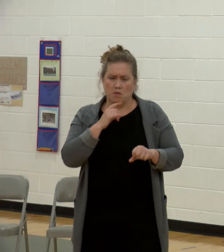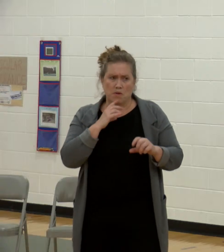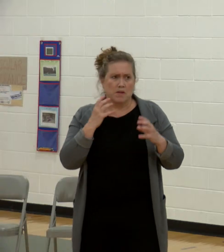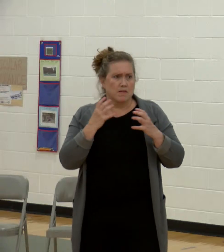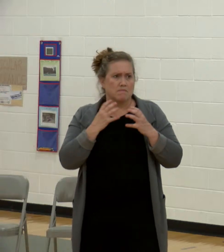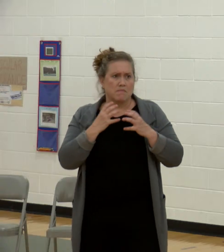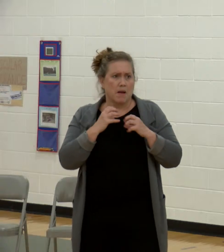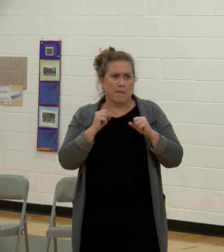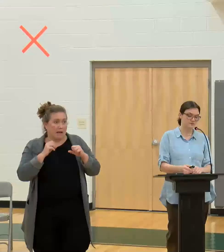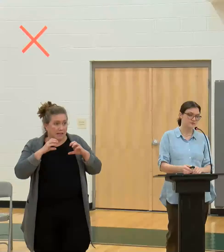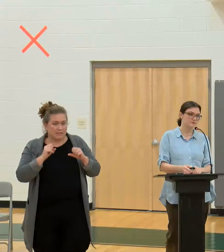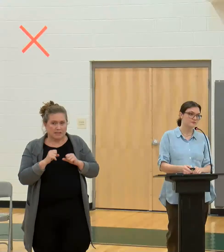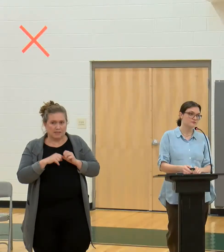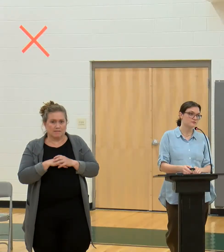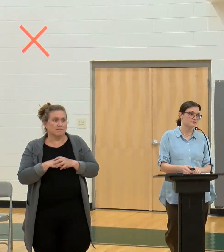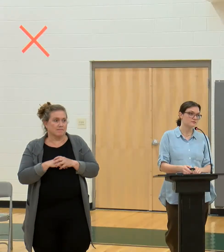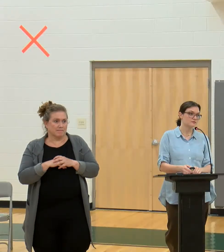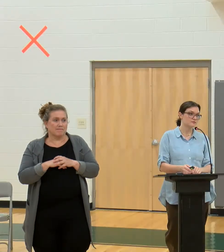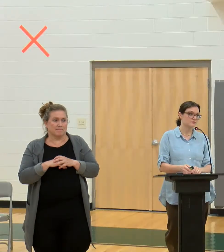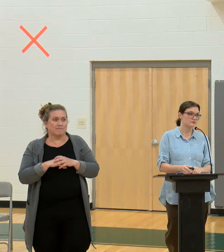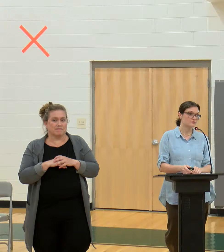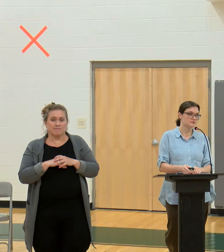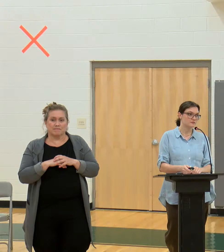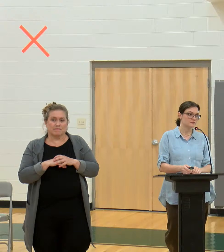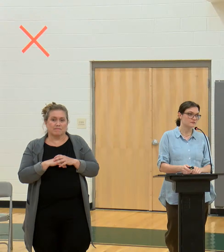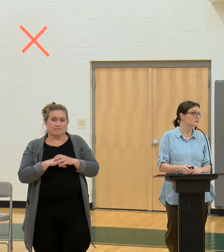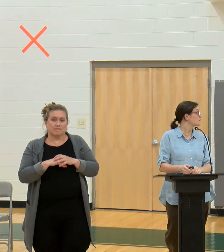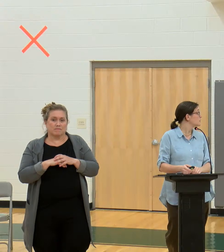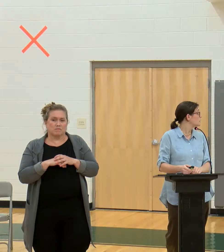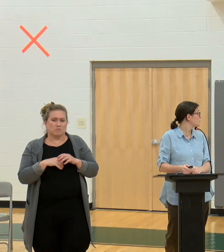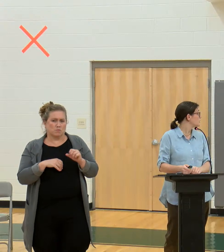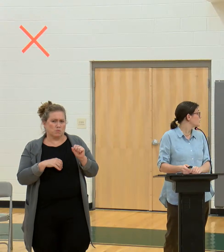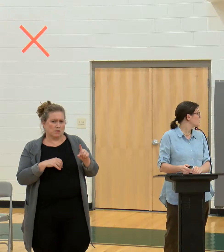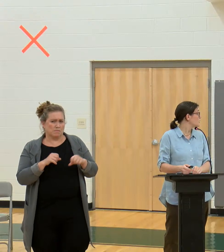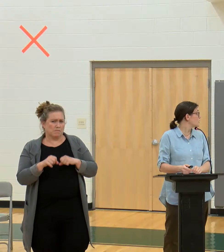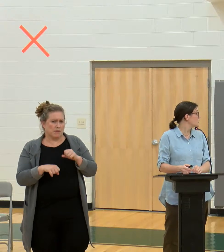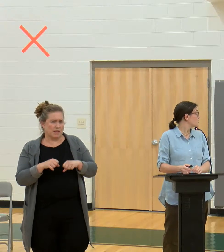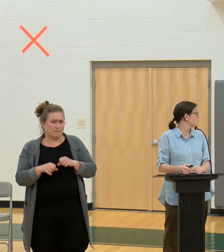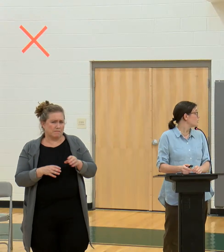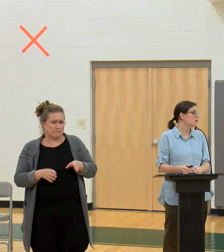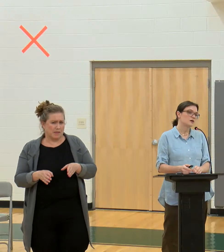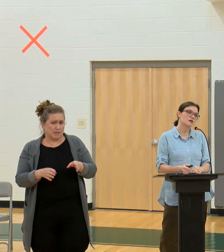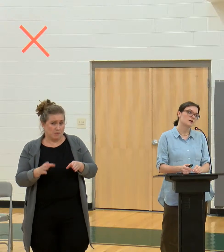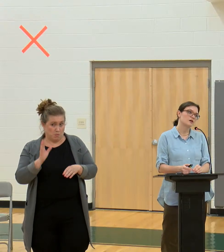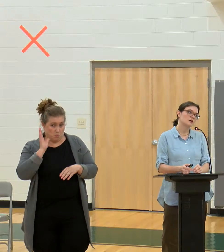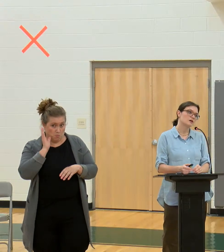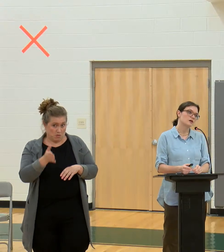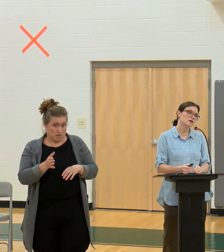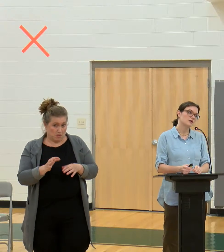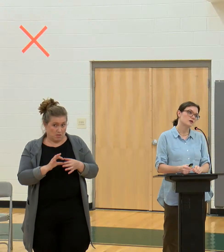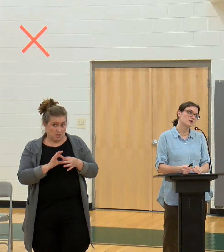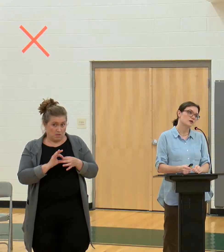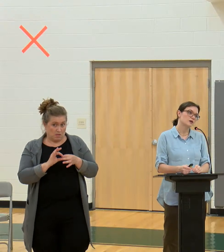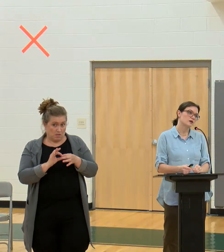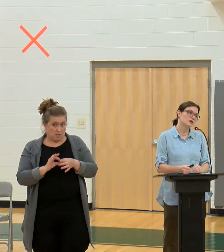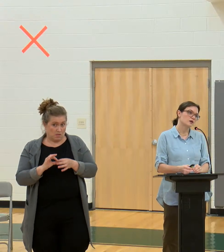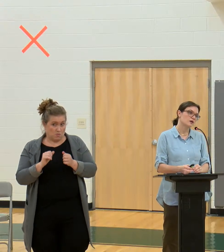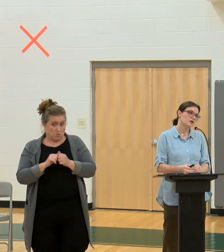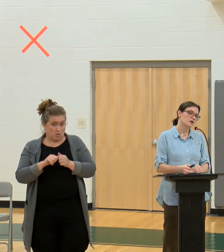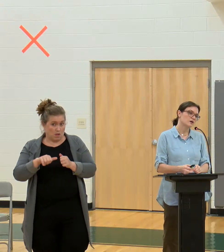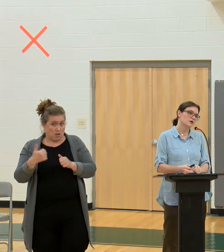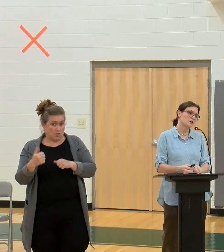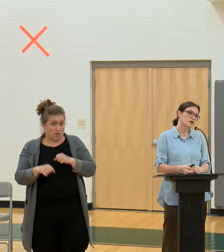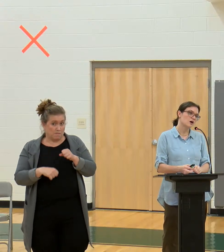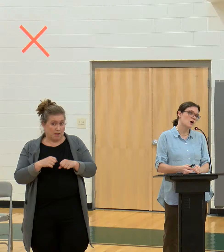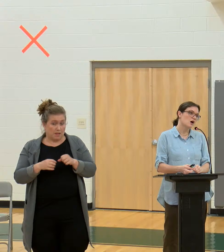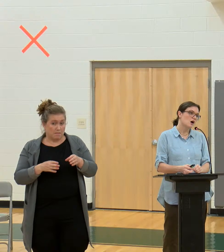received. Thank you. A question about the bike paths. Are those bike paths going to connect with any other bike paths